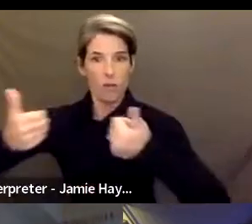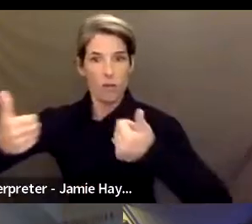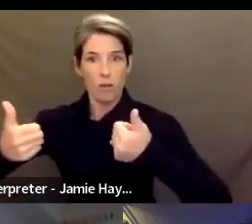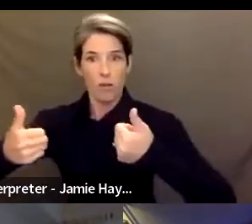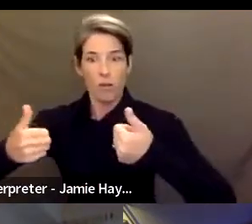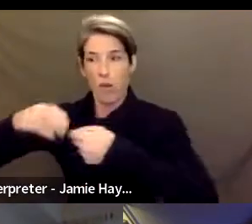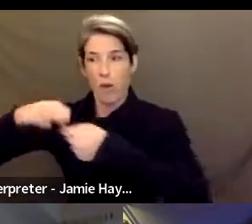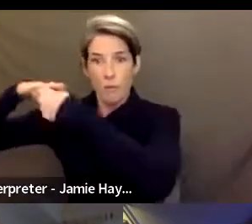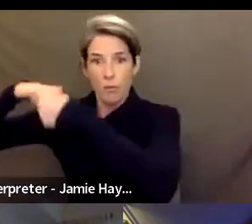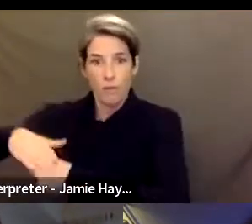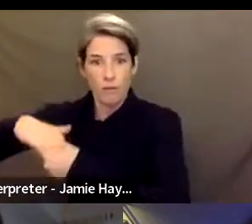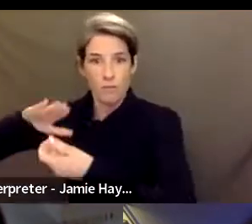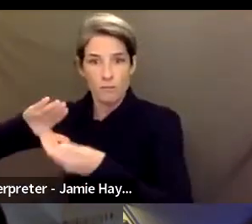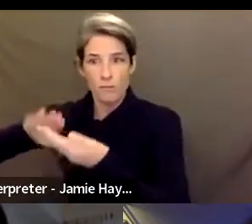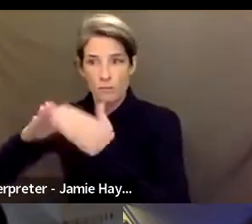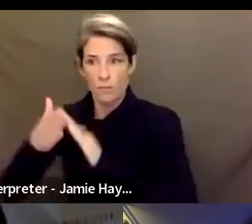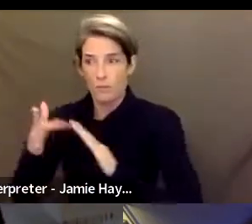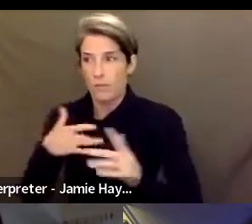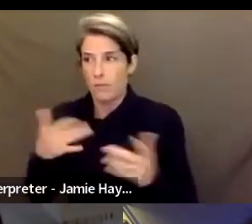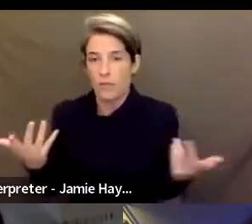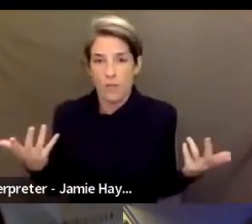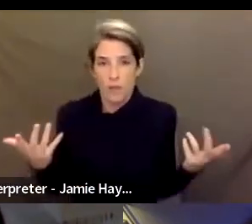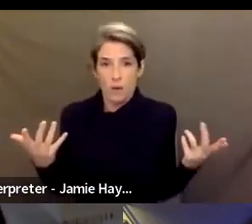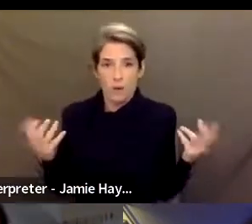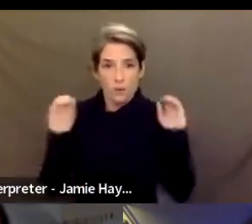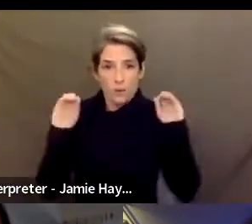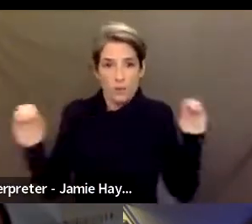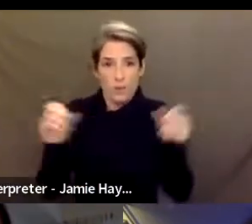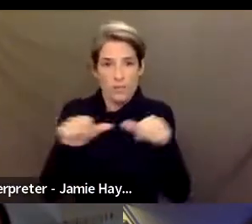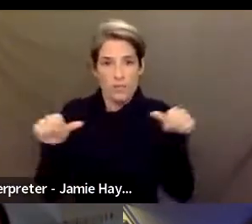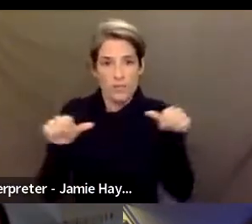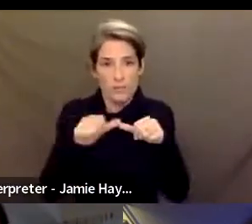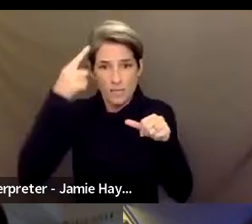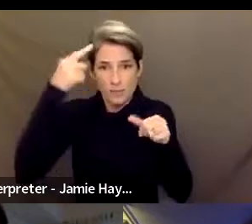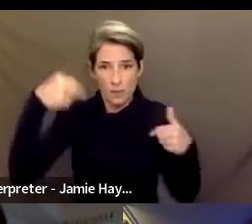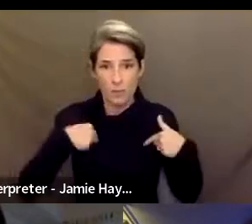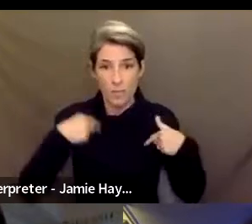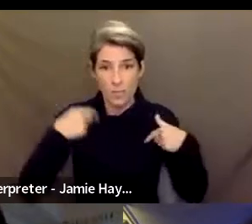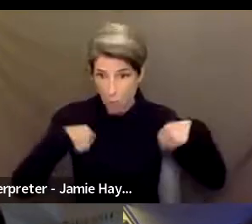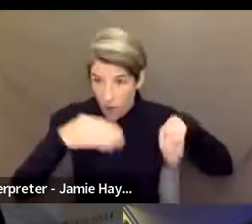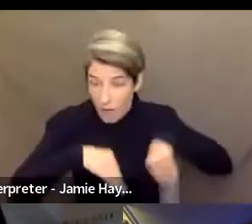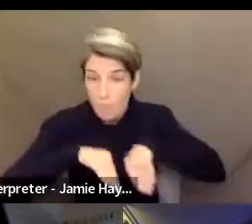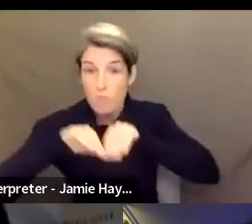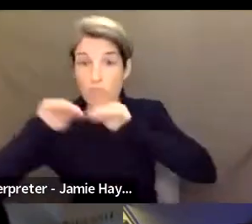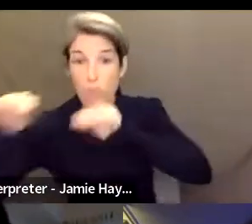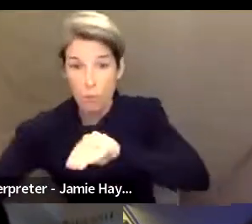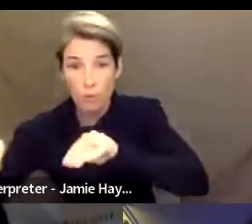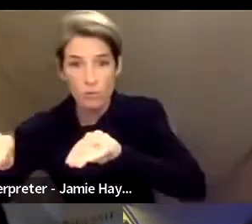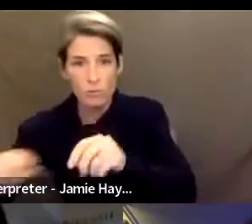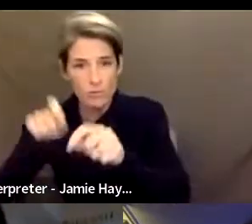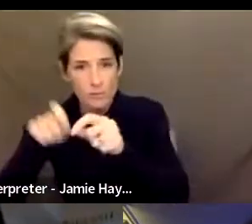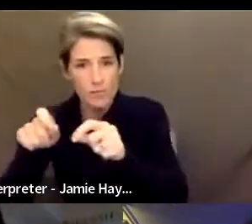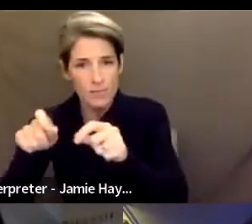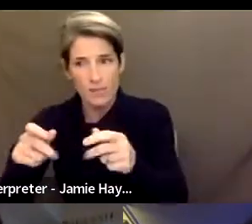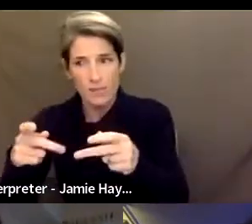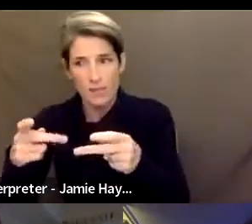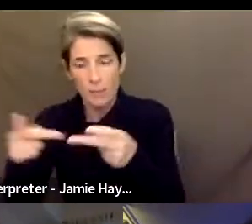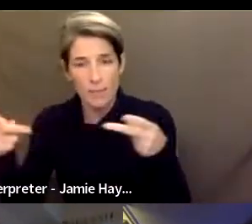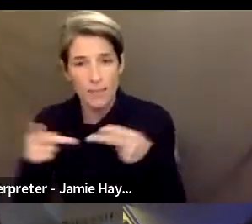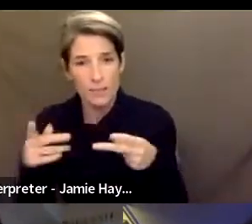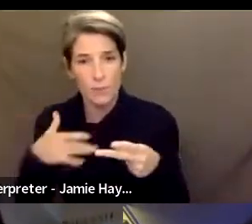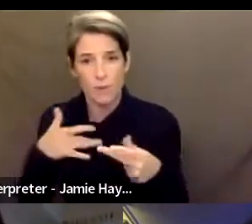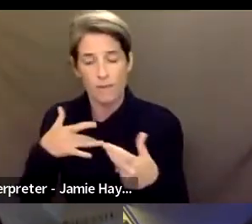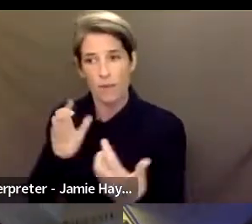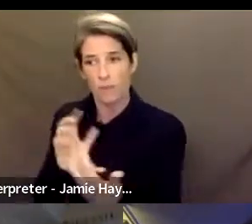communities who no longer feel like there is a space for them, and have moved to spaces where there is room